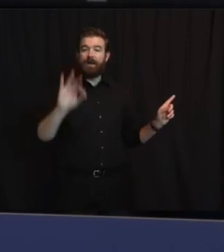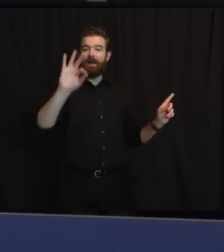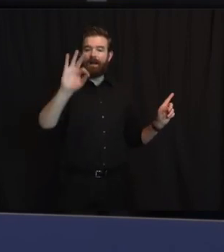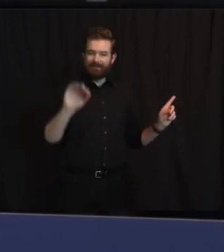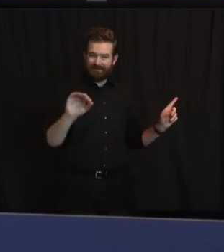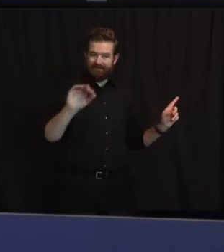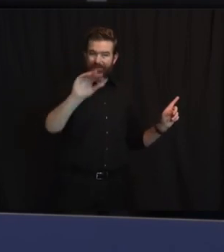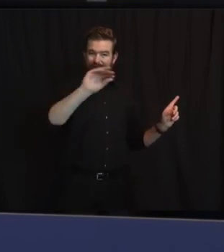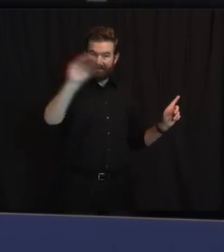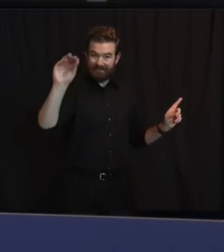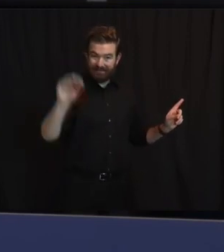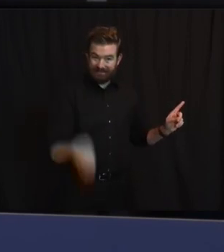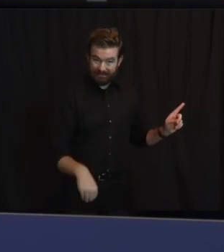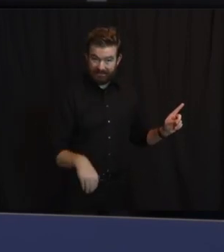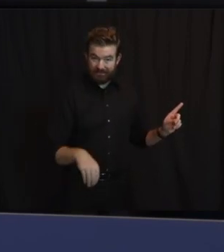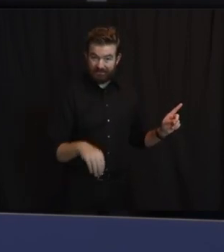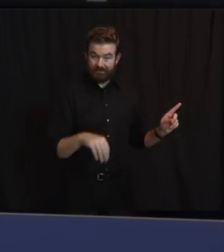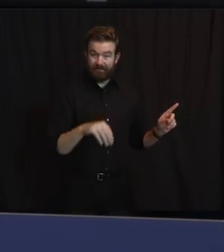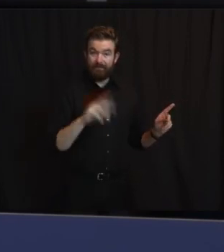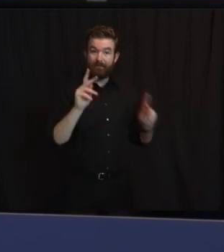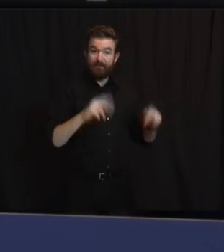residents have been vaccinated and